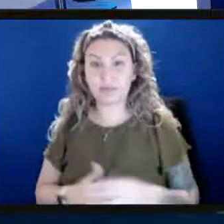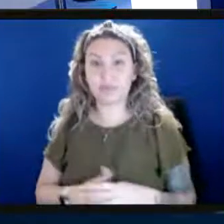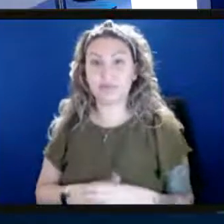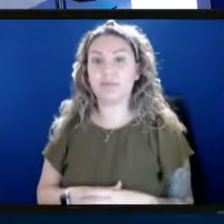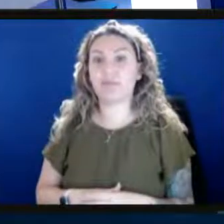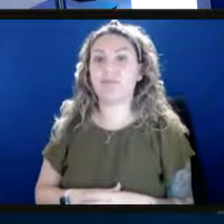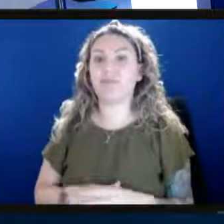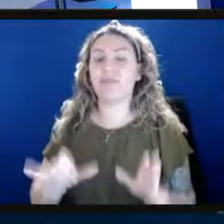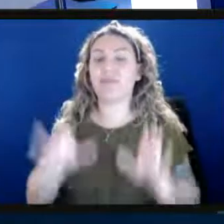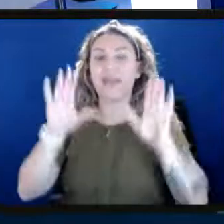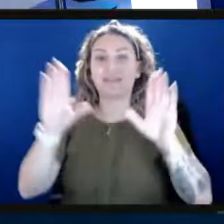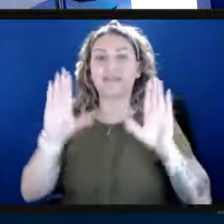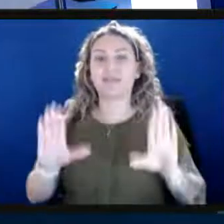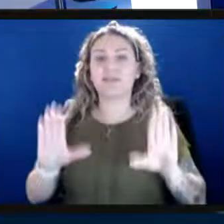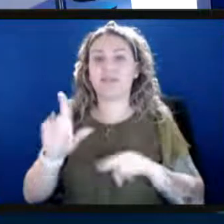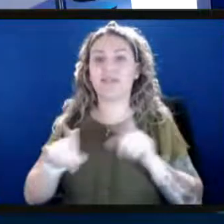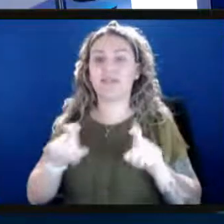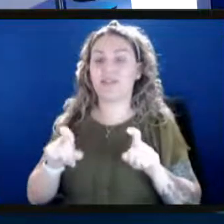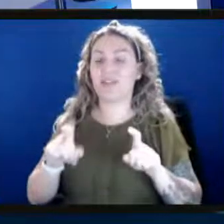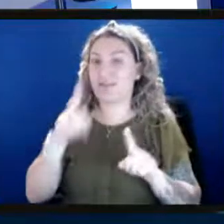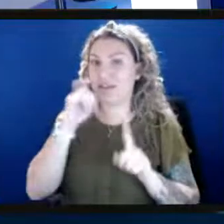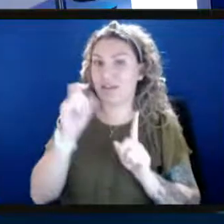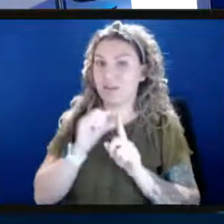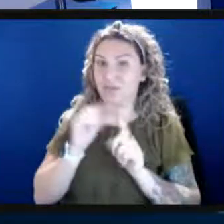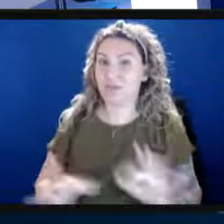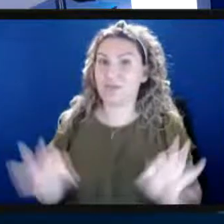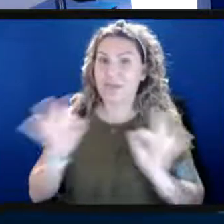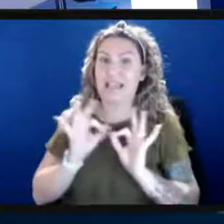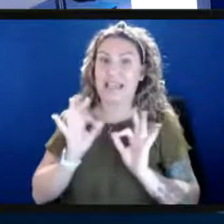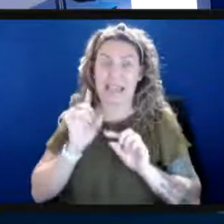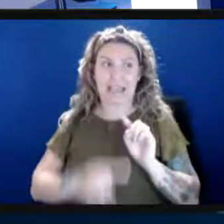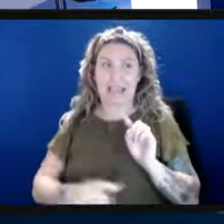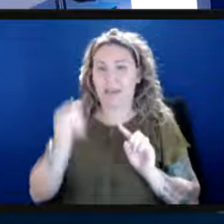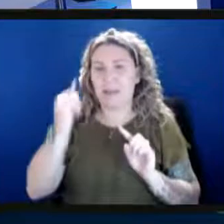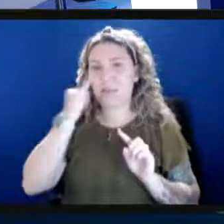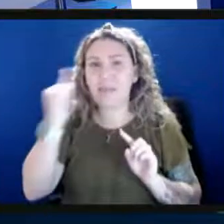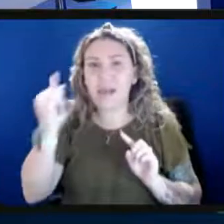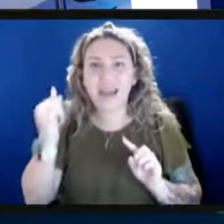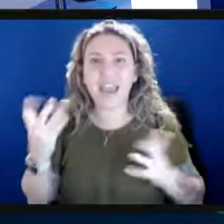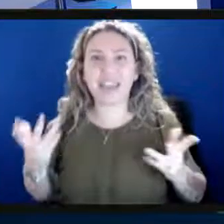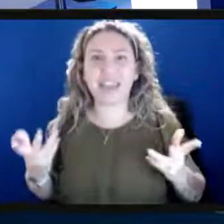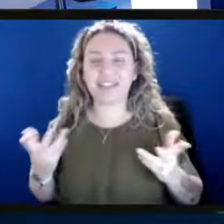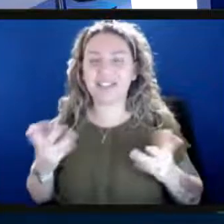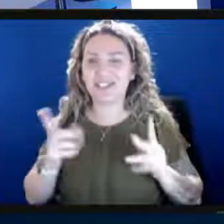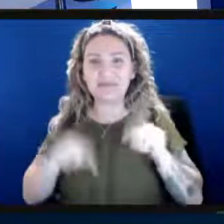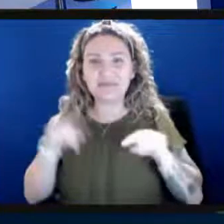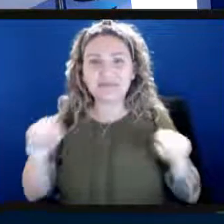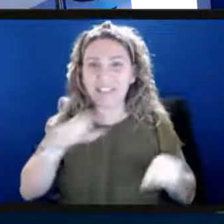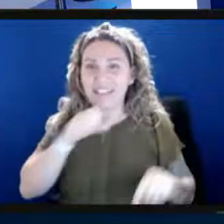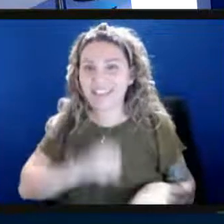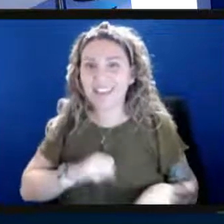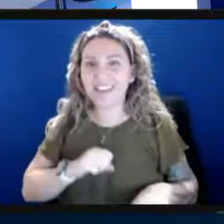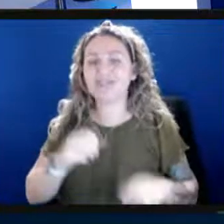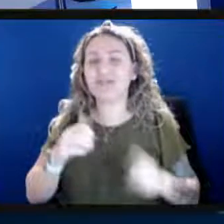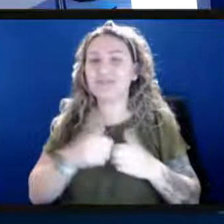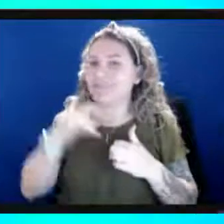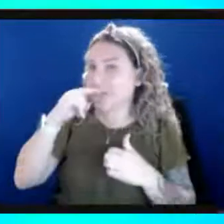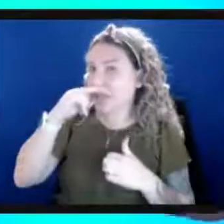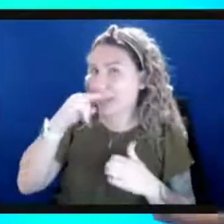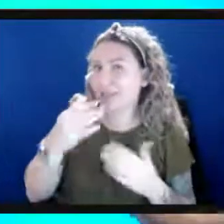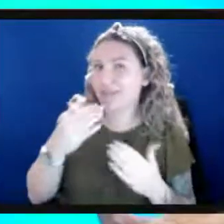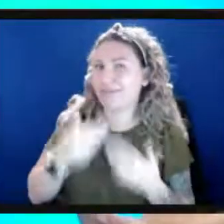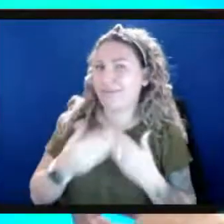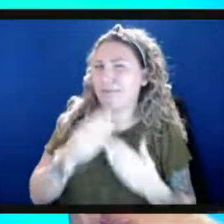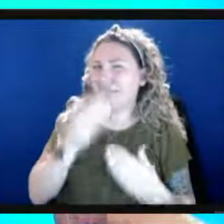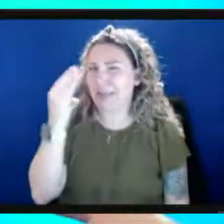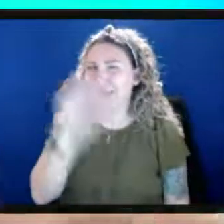excellent question because words matter, and I can't even imagine, especially at different ages with kids, they don't care what mom and dad are